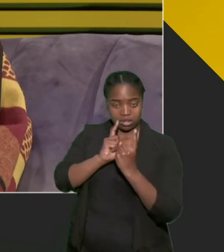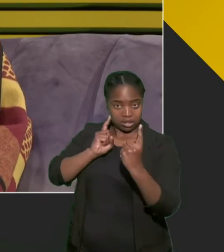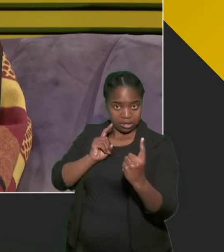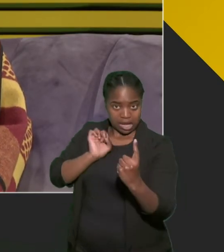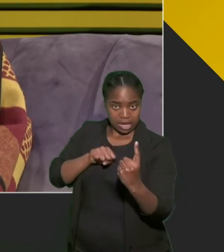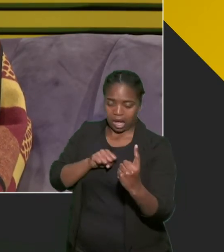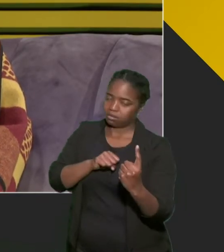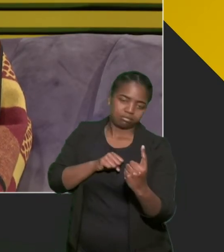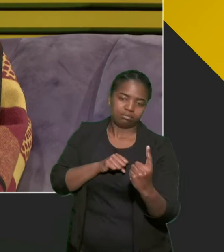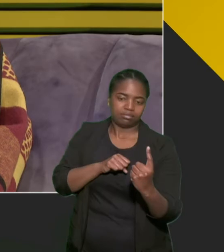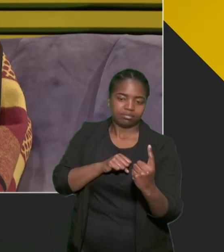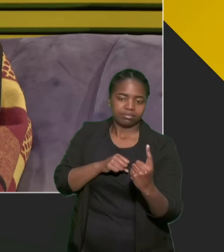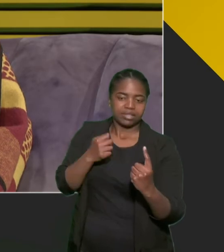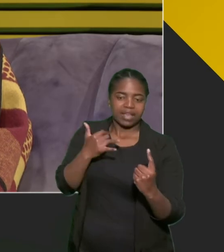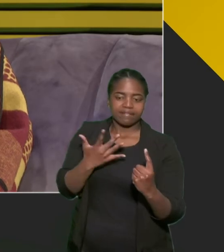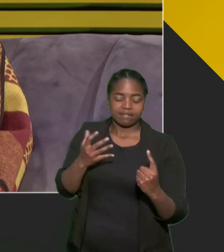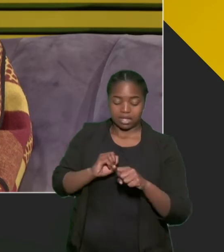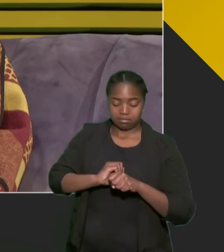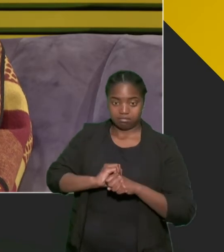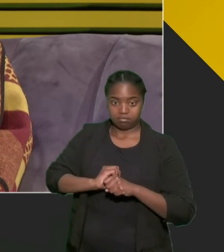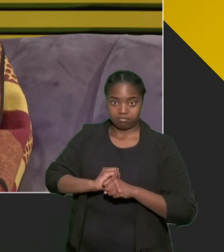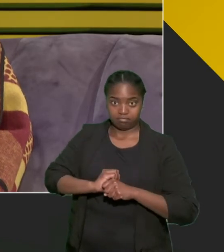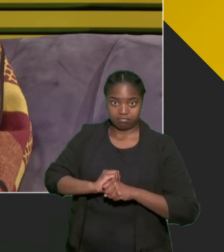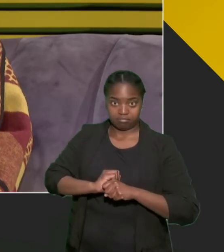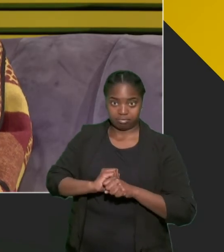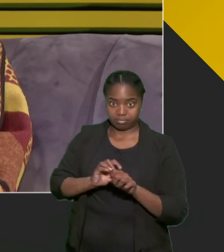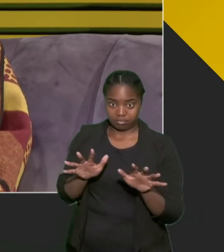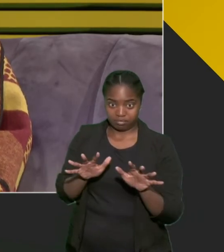So what I'm meaning is that if it does in fact spread to